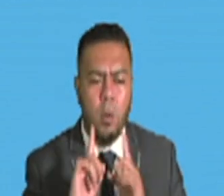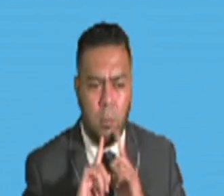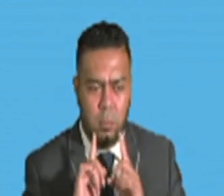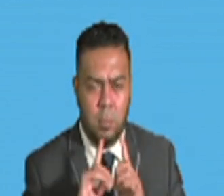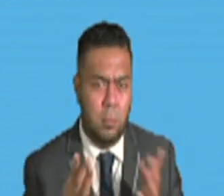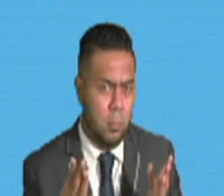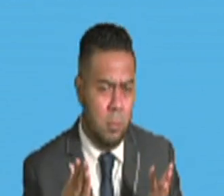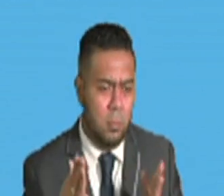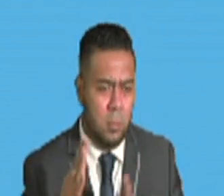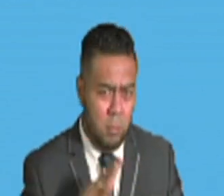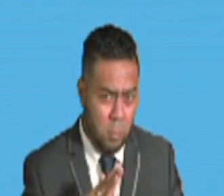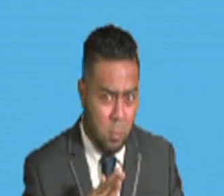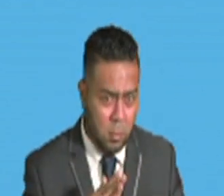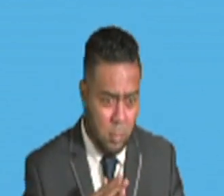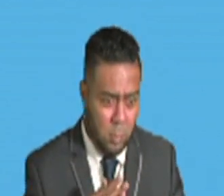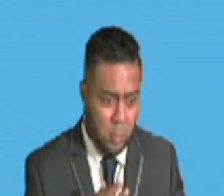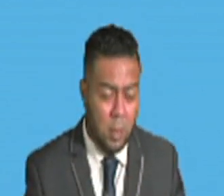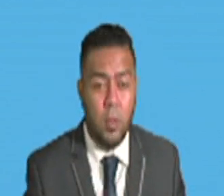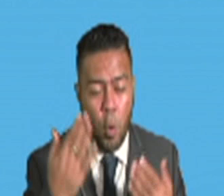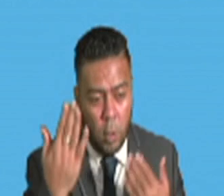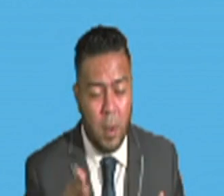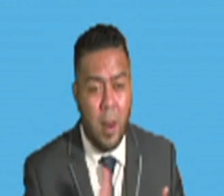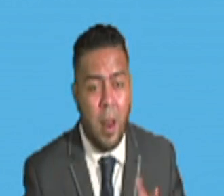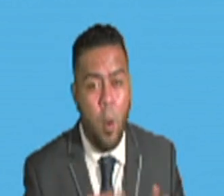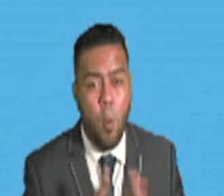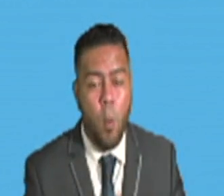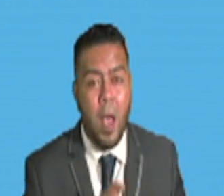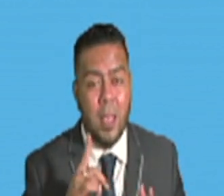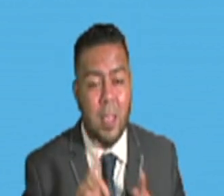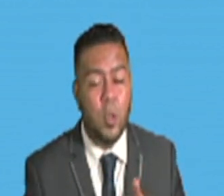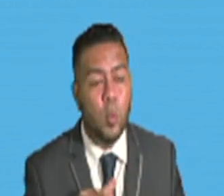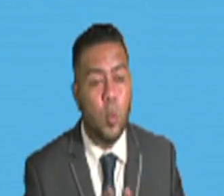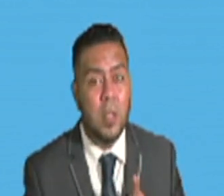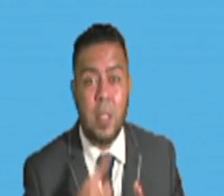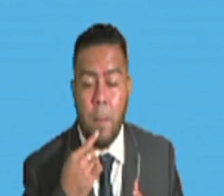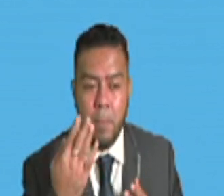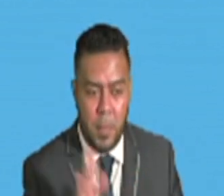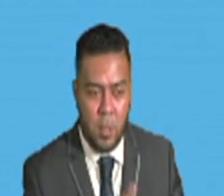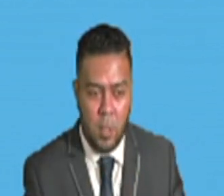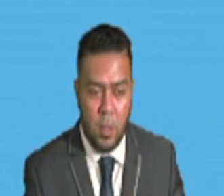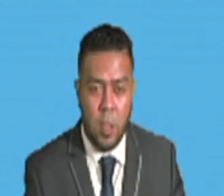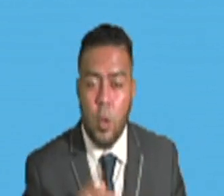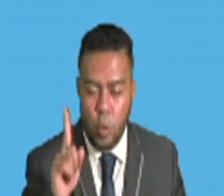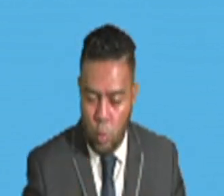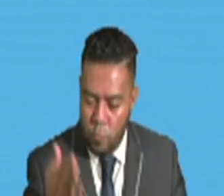Mr. Speaker, sir, the Honourable Nawaikula made the point of order. Mr. Speaker, sir, you very